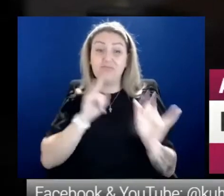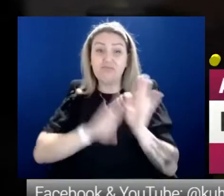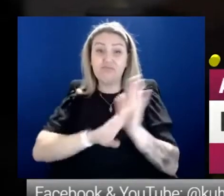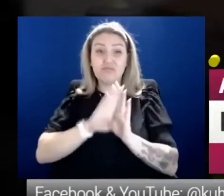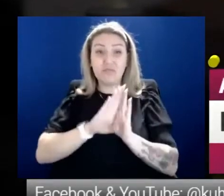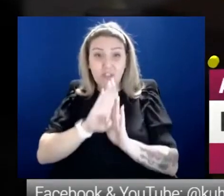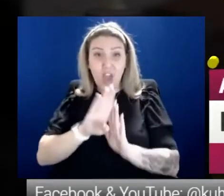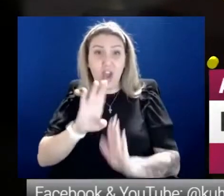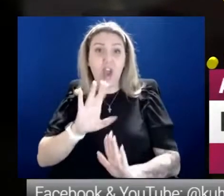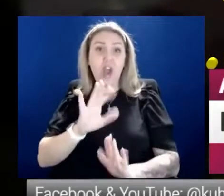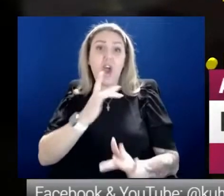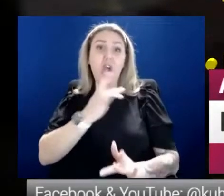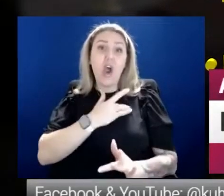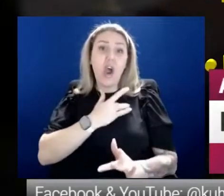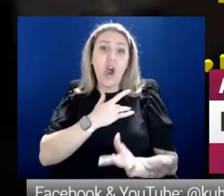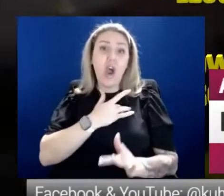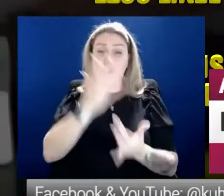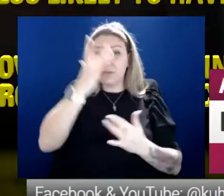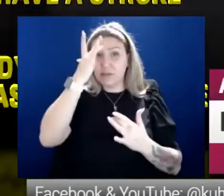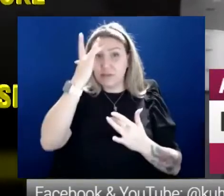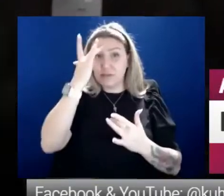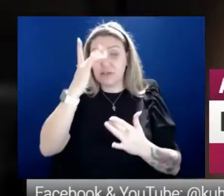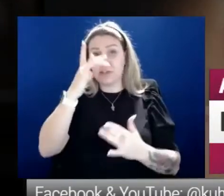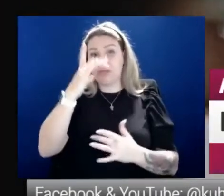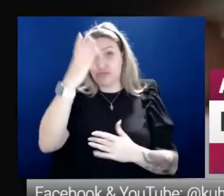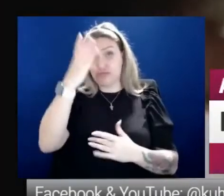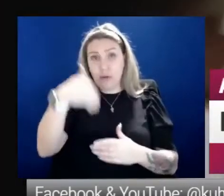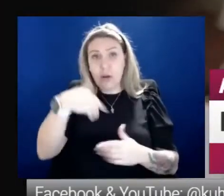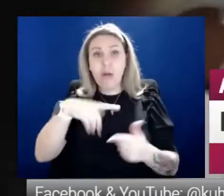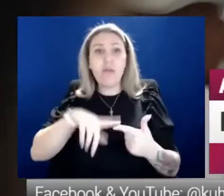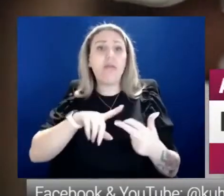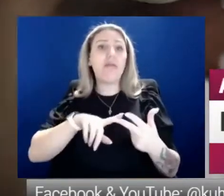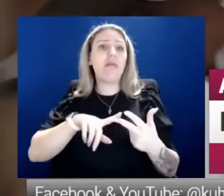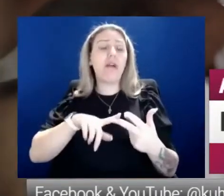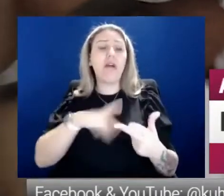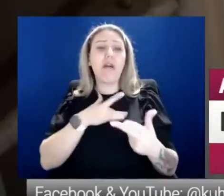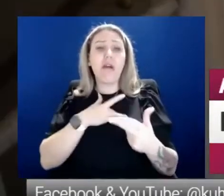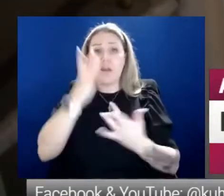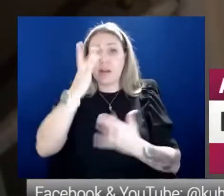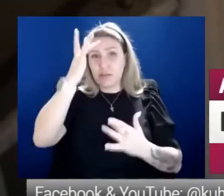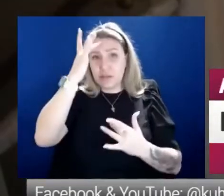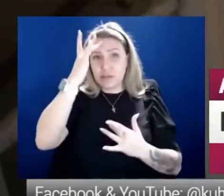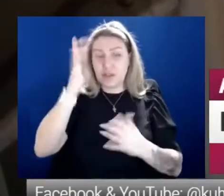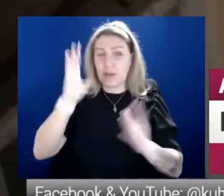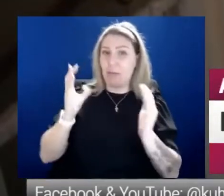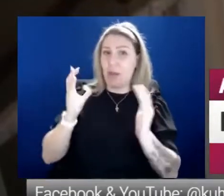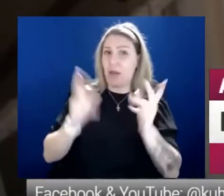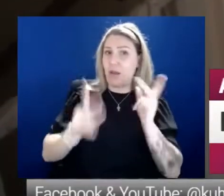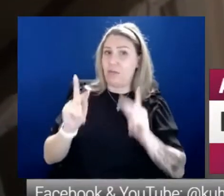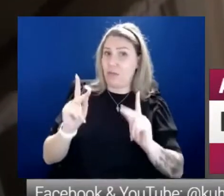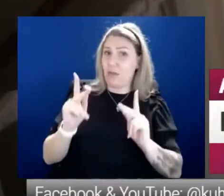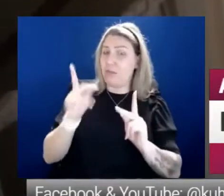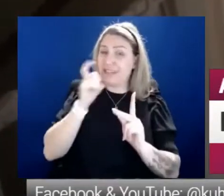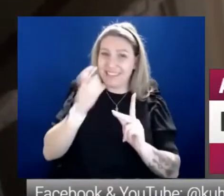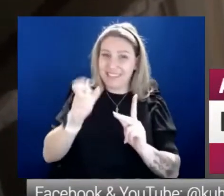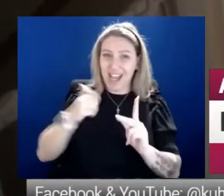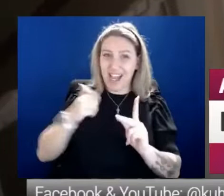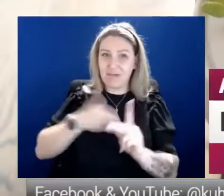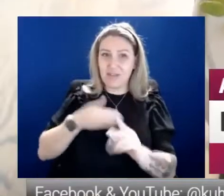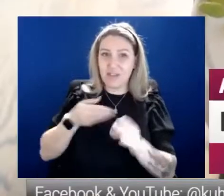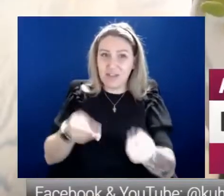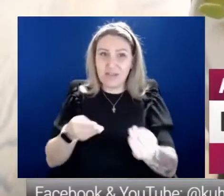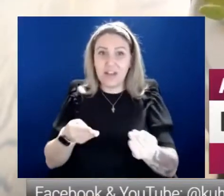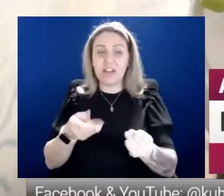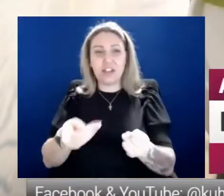stroke, or die from cardiovascular disease compared to women who do not breastfeed, she is happy, but she's also aware of how many